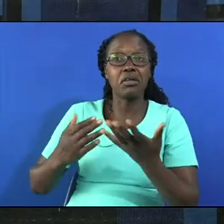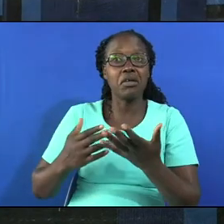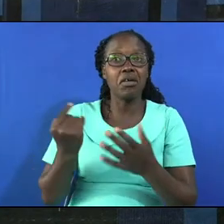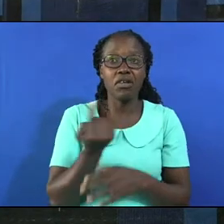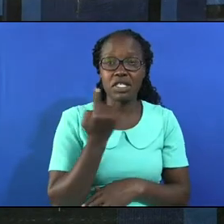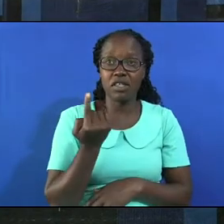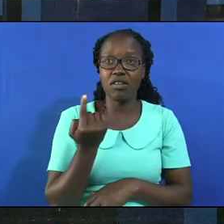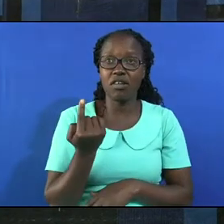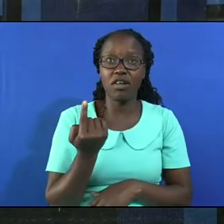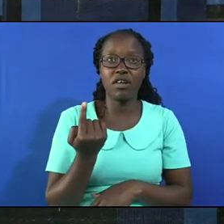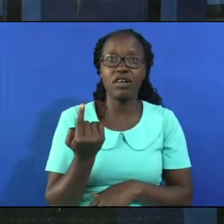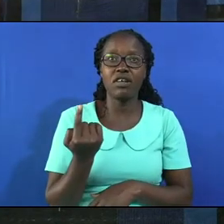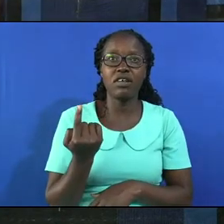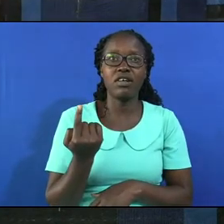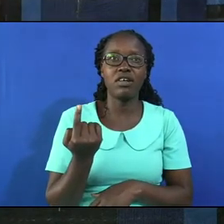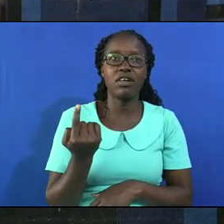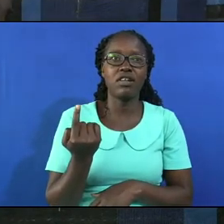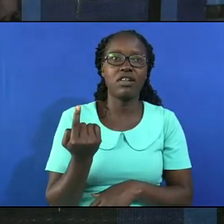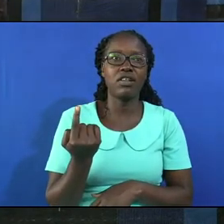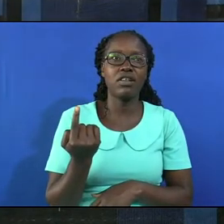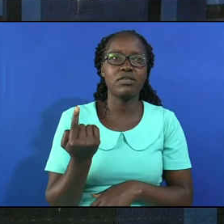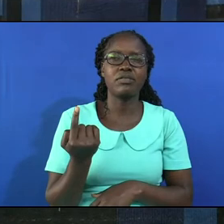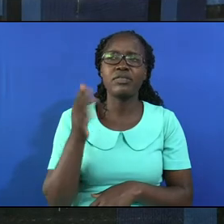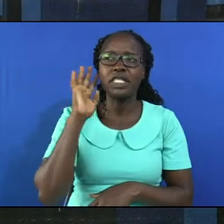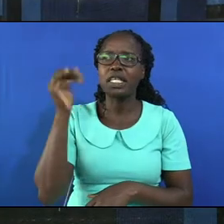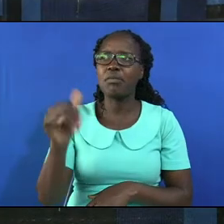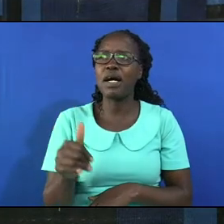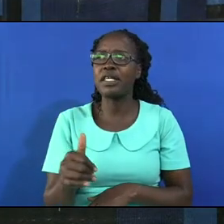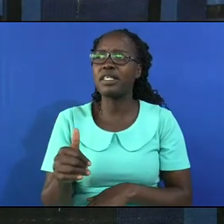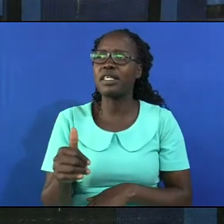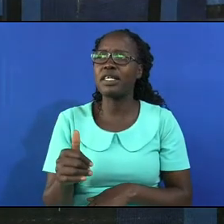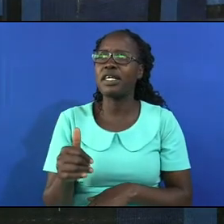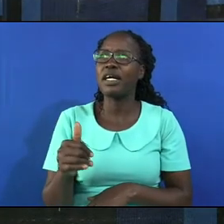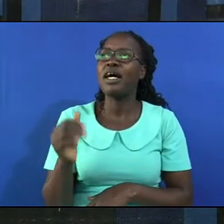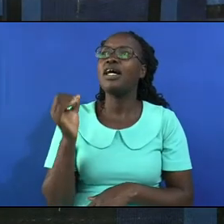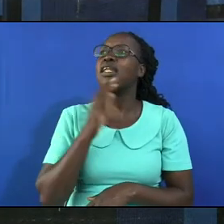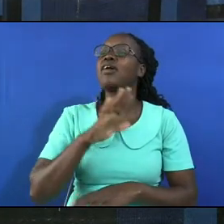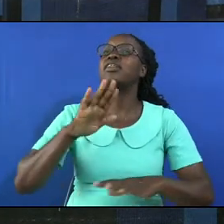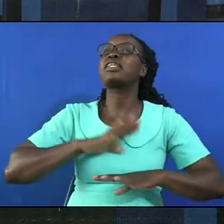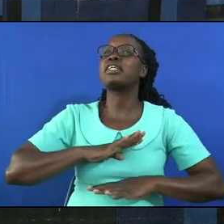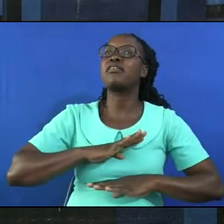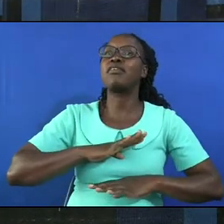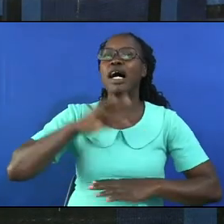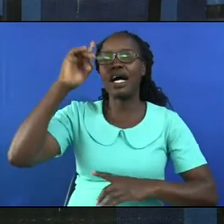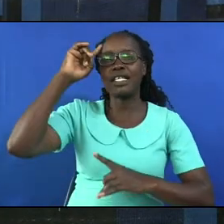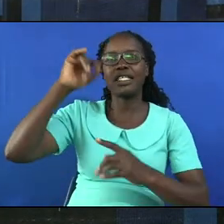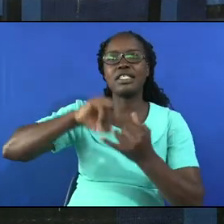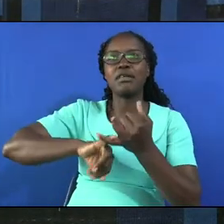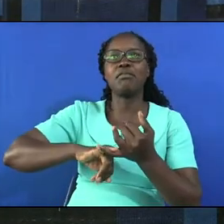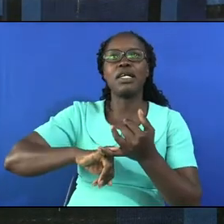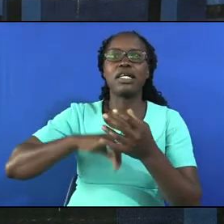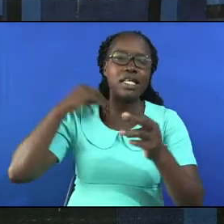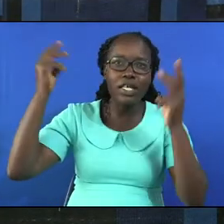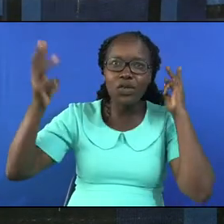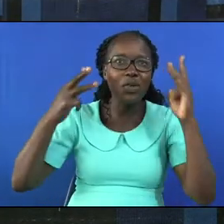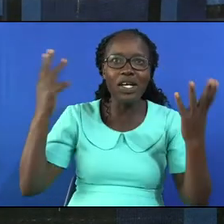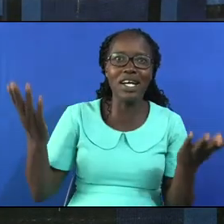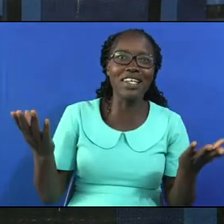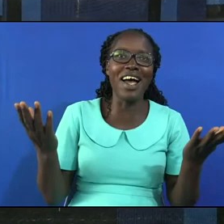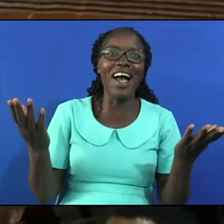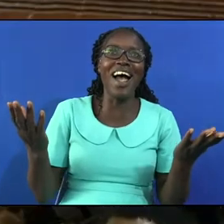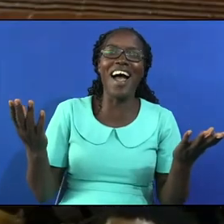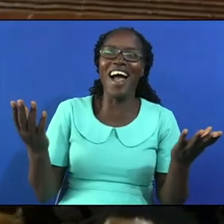married people or single people? I can't hear you. Say it loud enough until the married get worried.